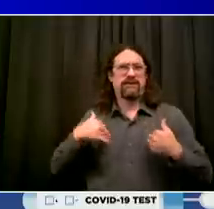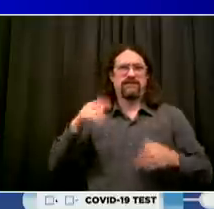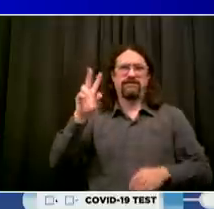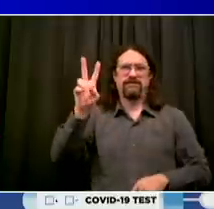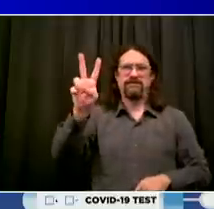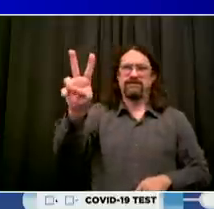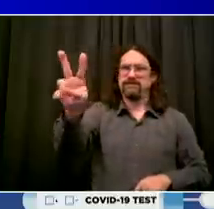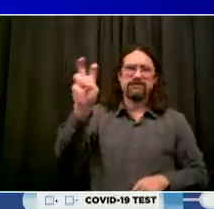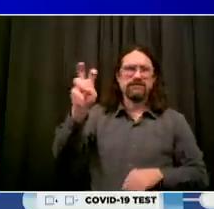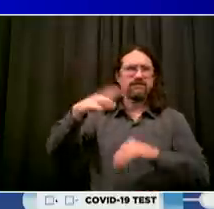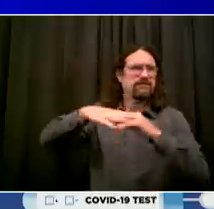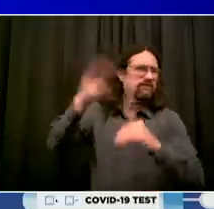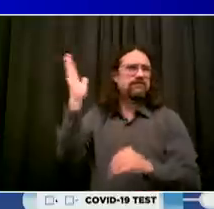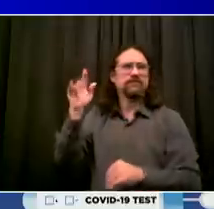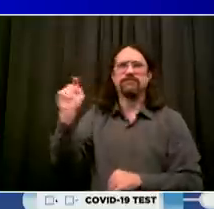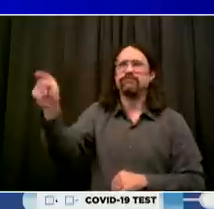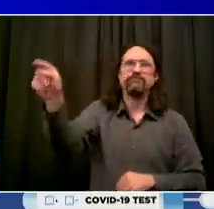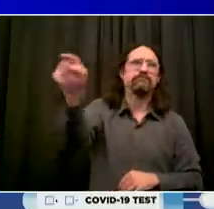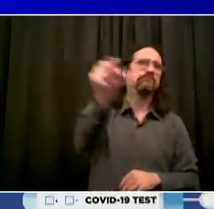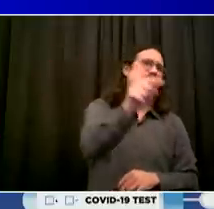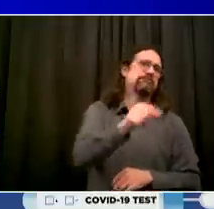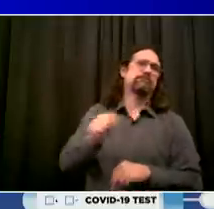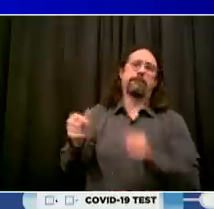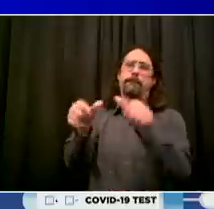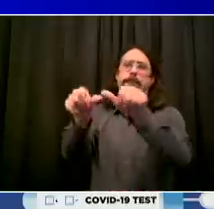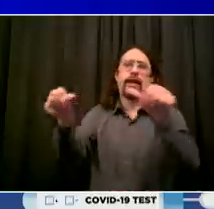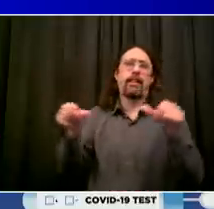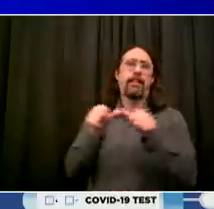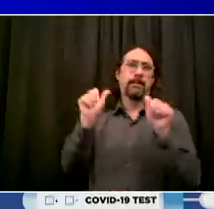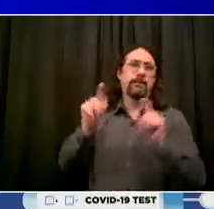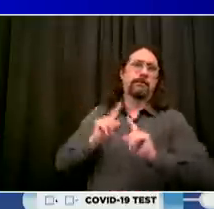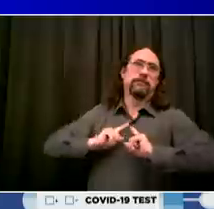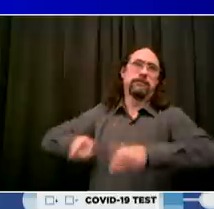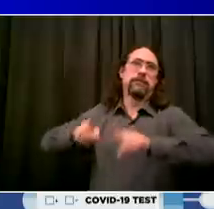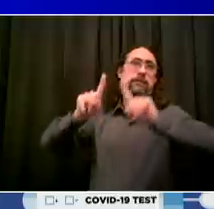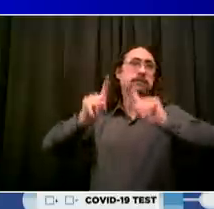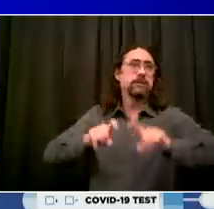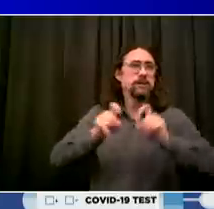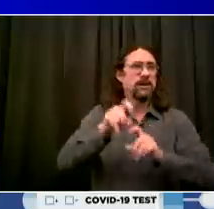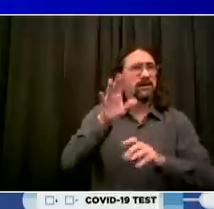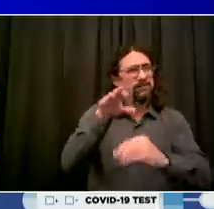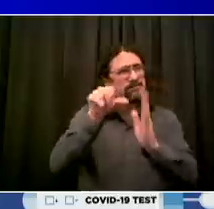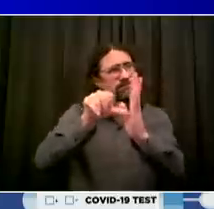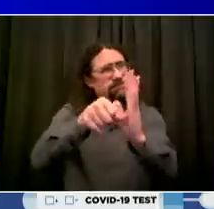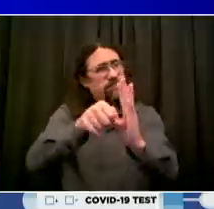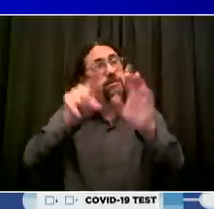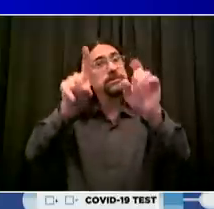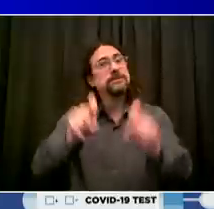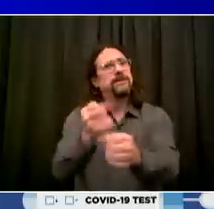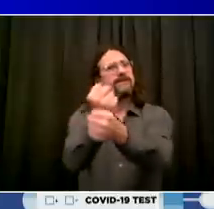them, always free, always quick. If you want to know where to go, just go online,